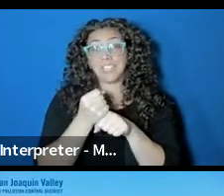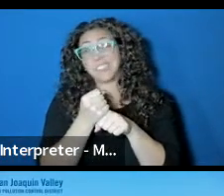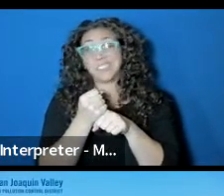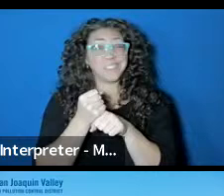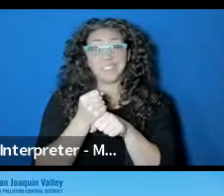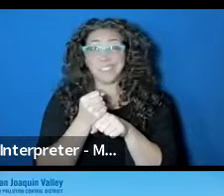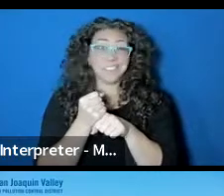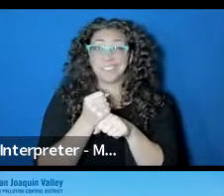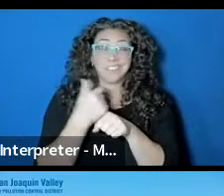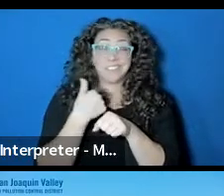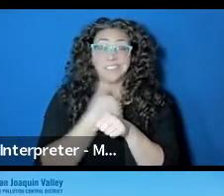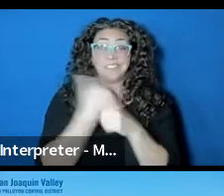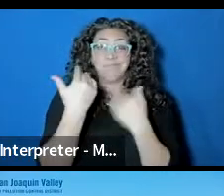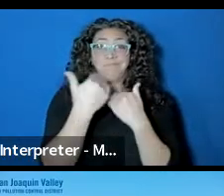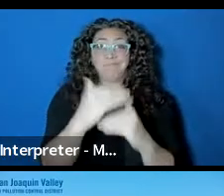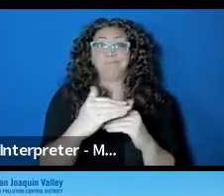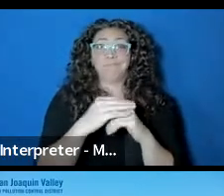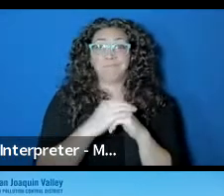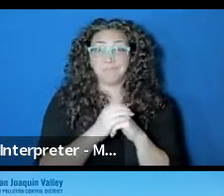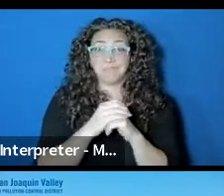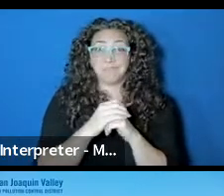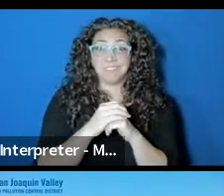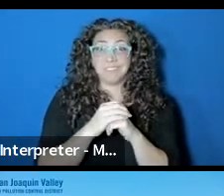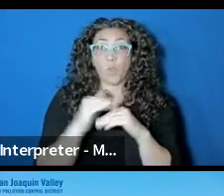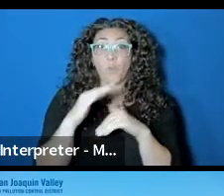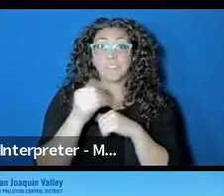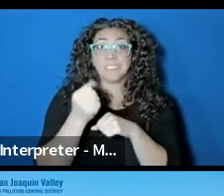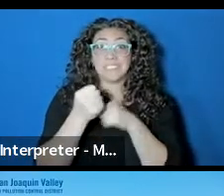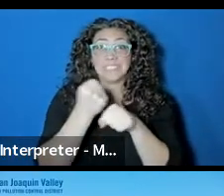bigger than what we can handle, and